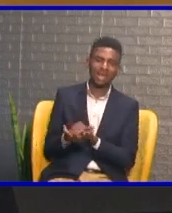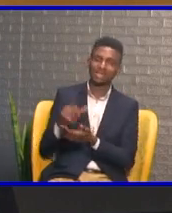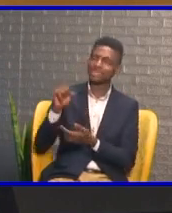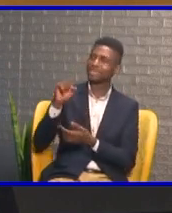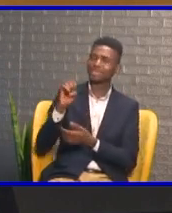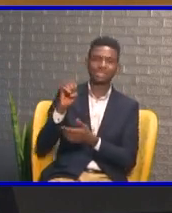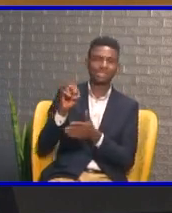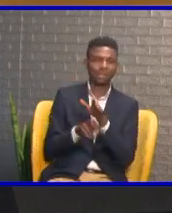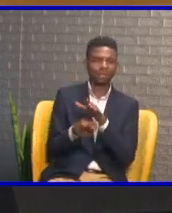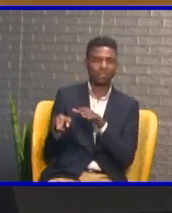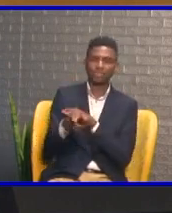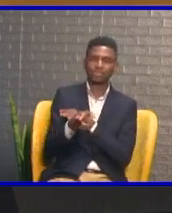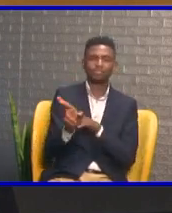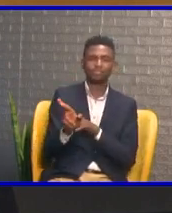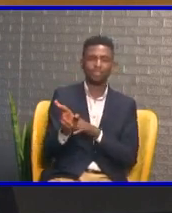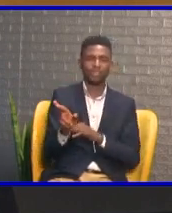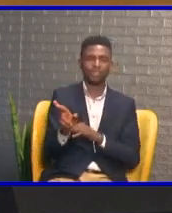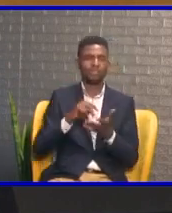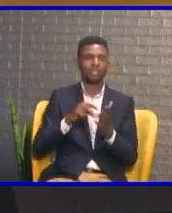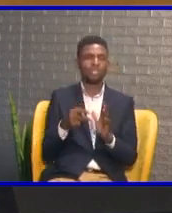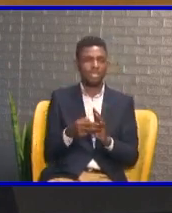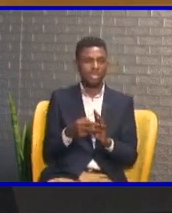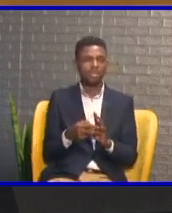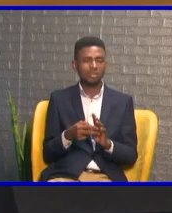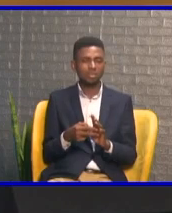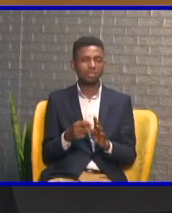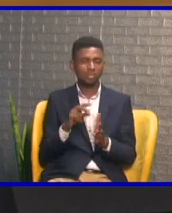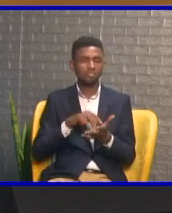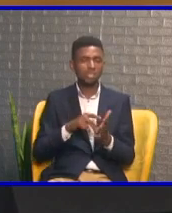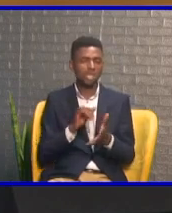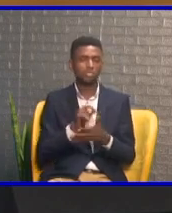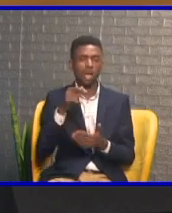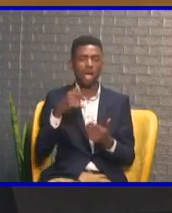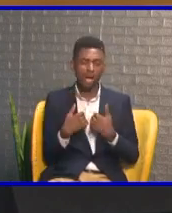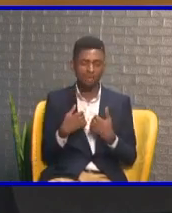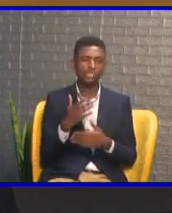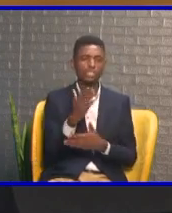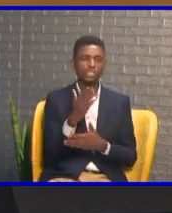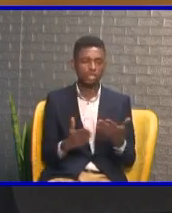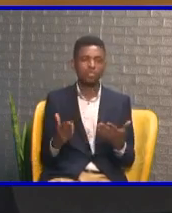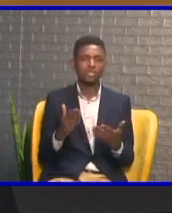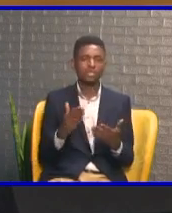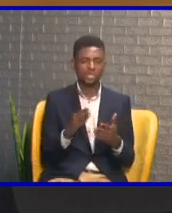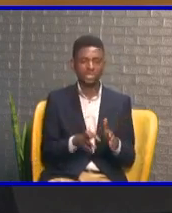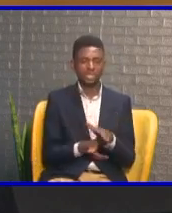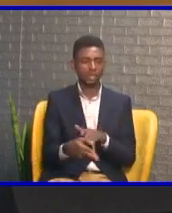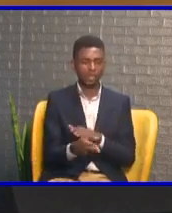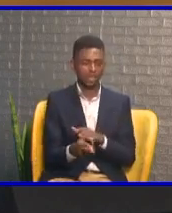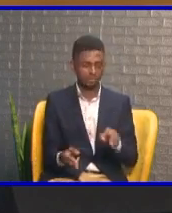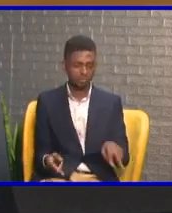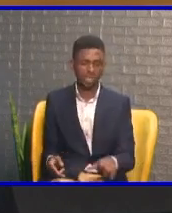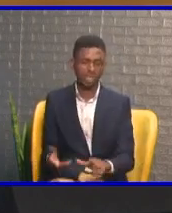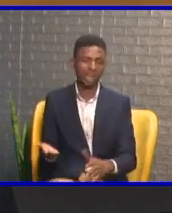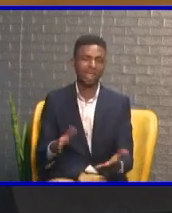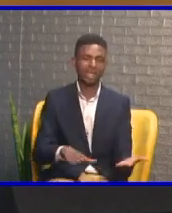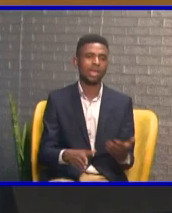one that is judged. Meanwhile, you have living serpents around you. And God says, look